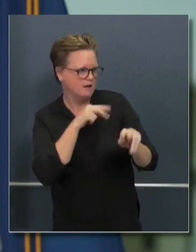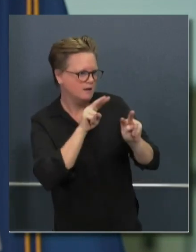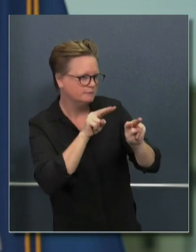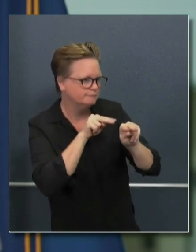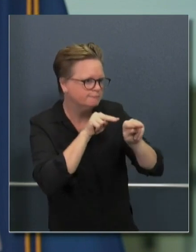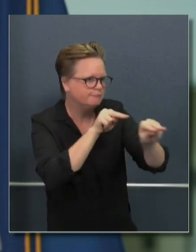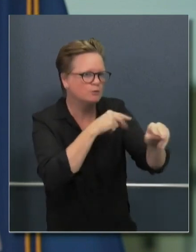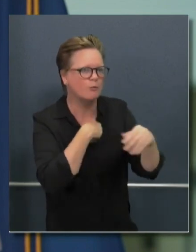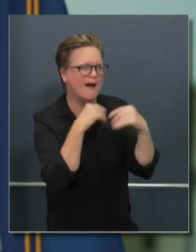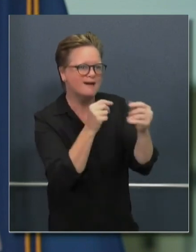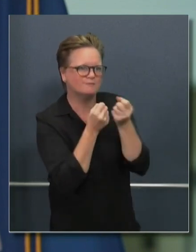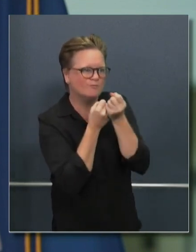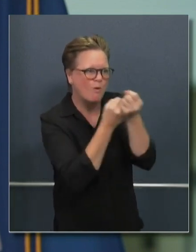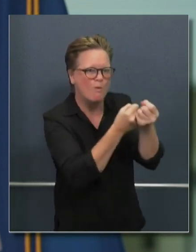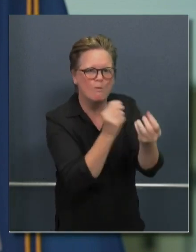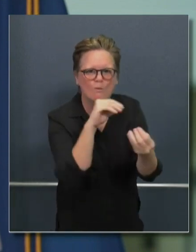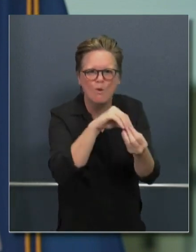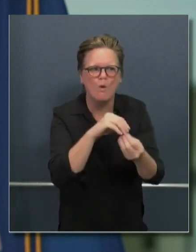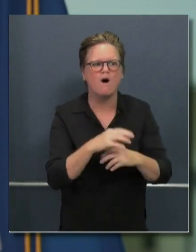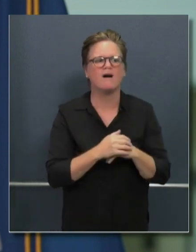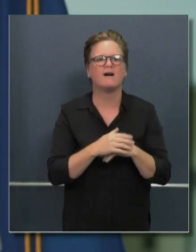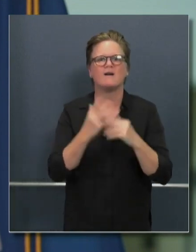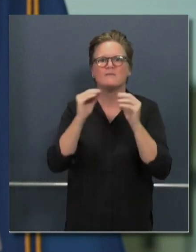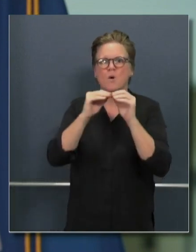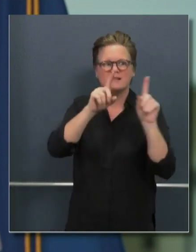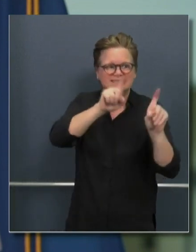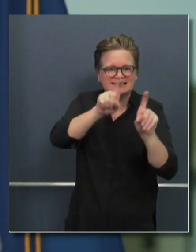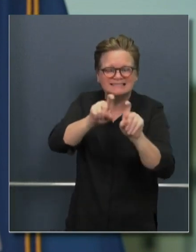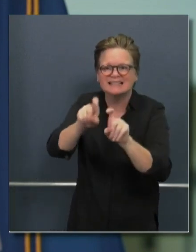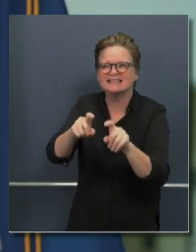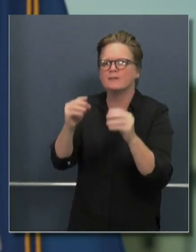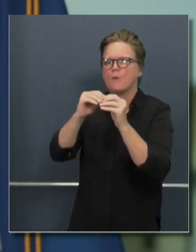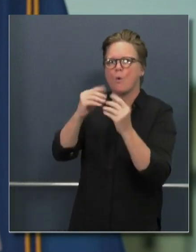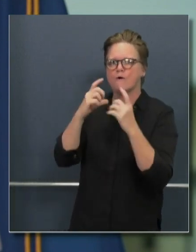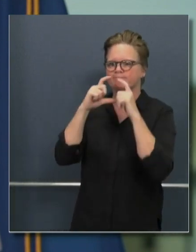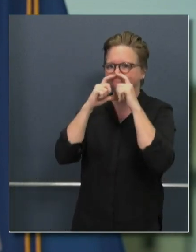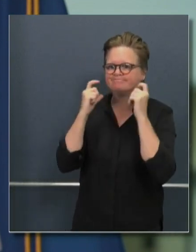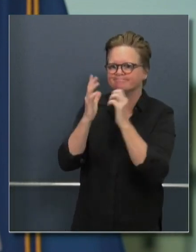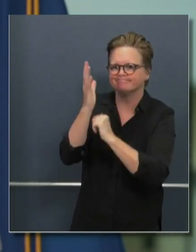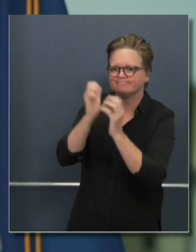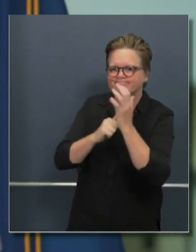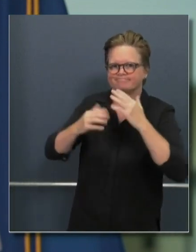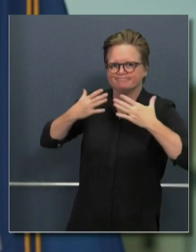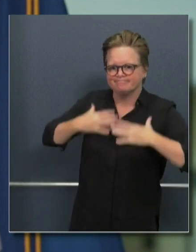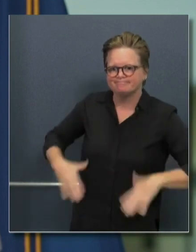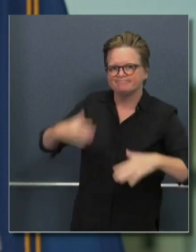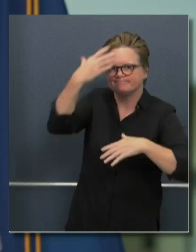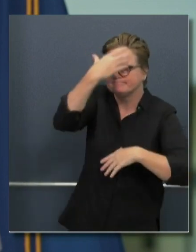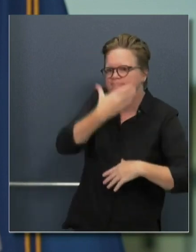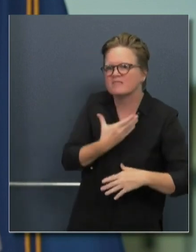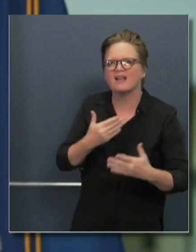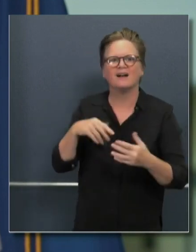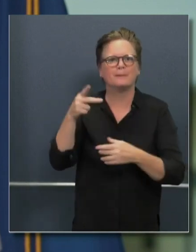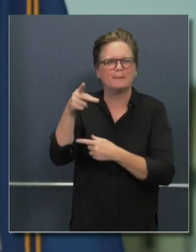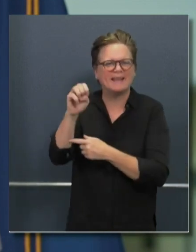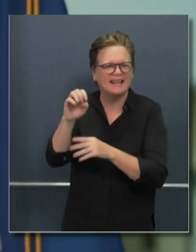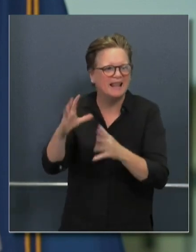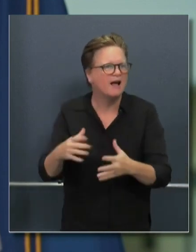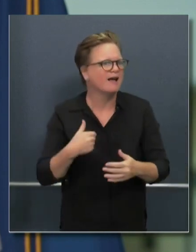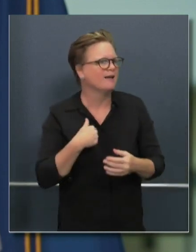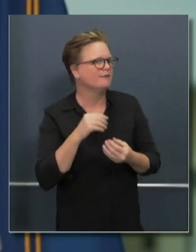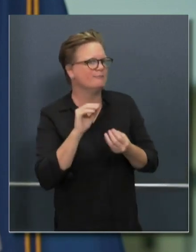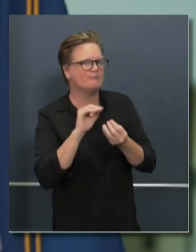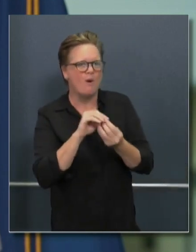surge facilities, alternative care sites, in addition to those hospital sites, focusing on homeless populations, focusing with